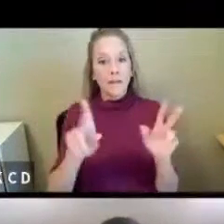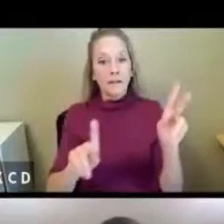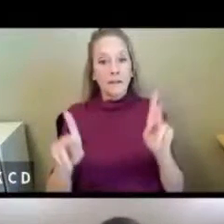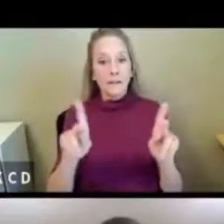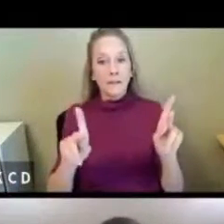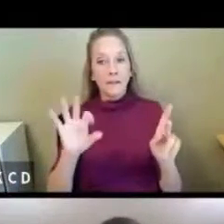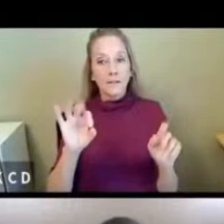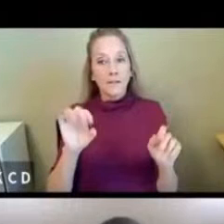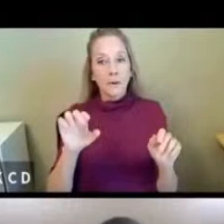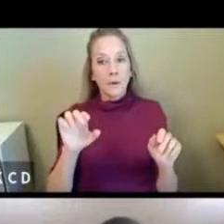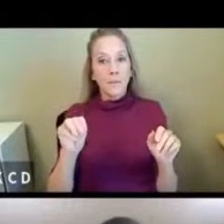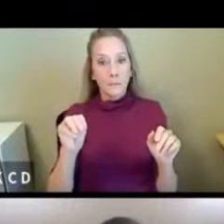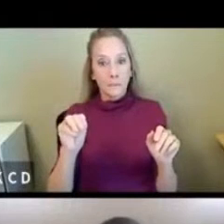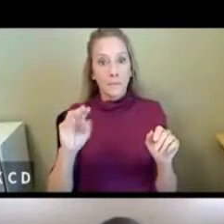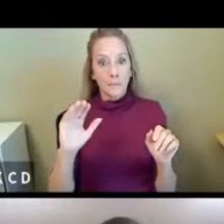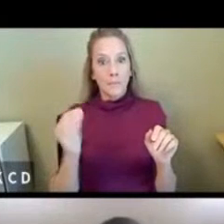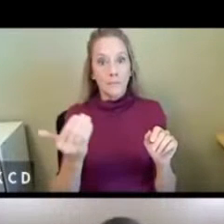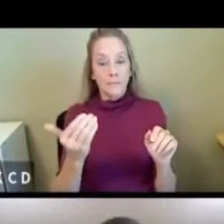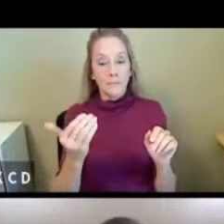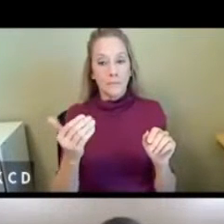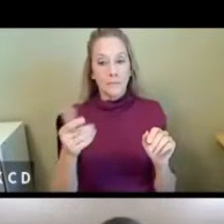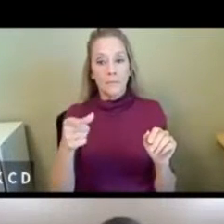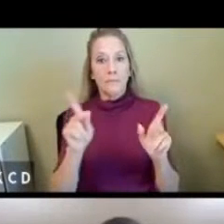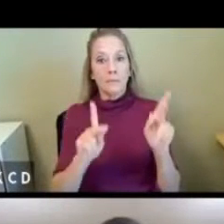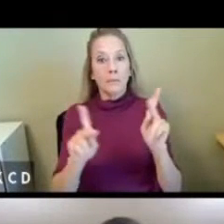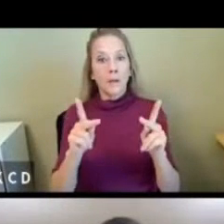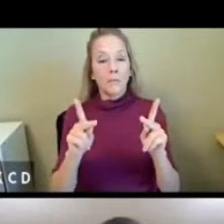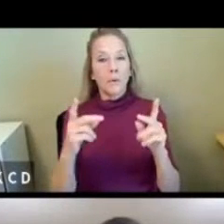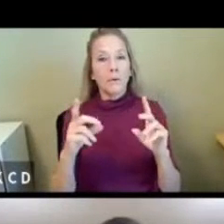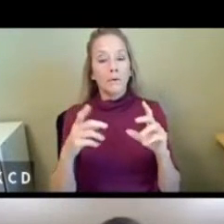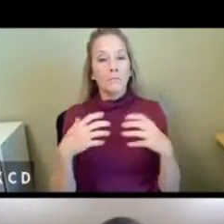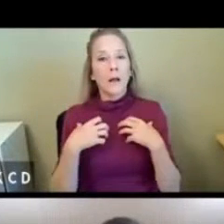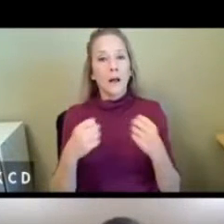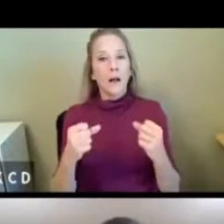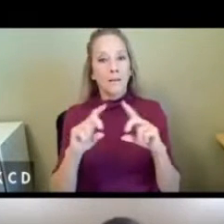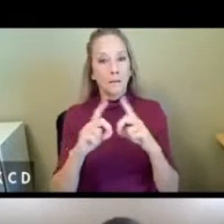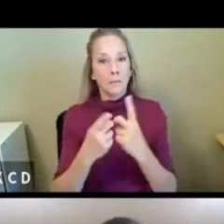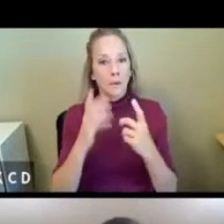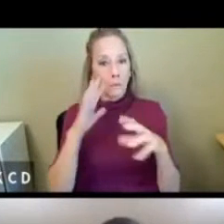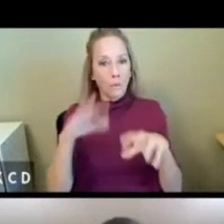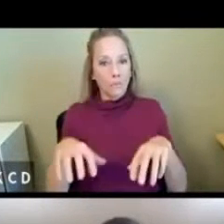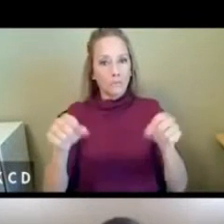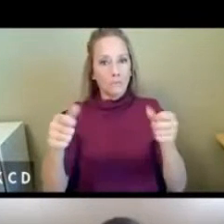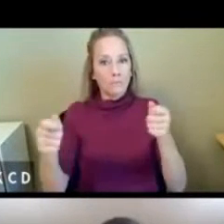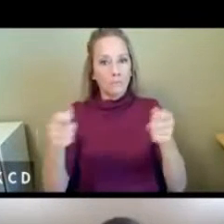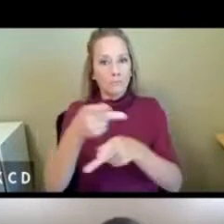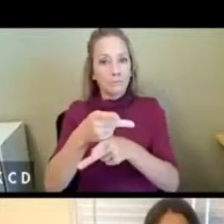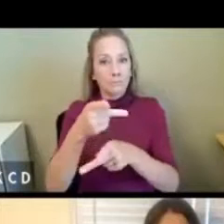I believe that the folks at the health department are going to handle that for us, if I'm not mistaken.